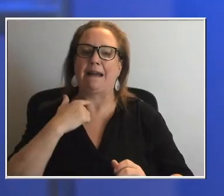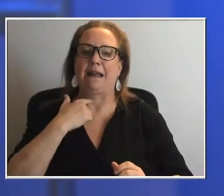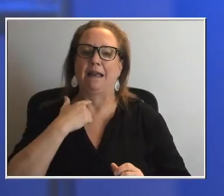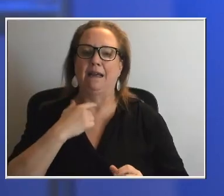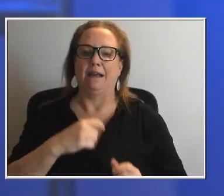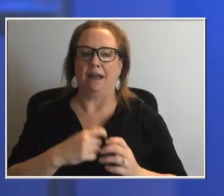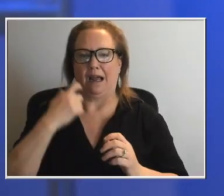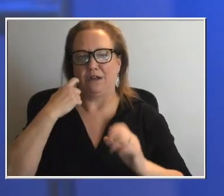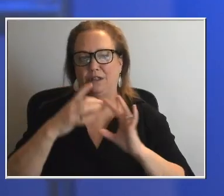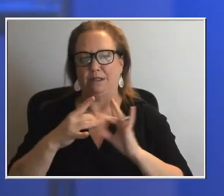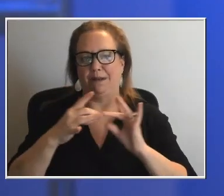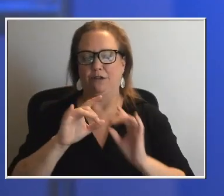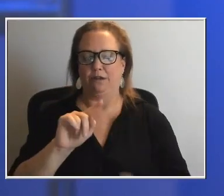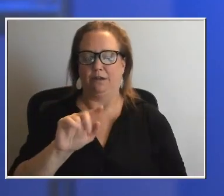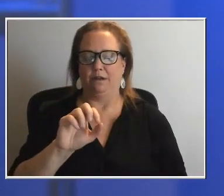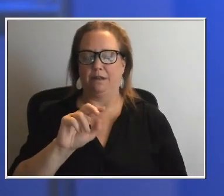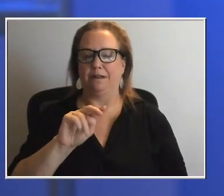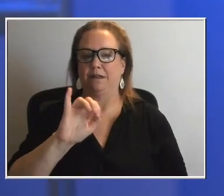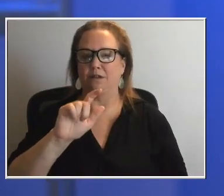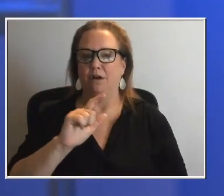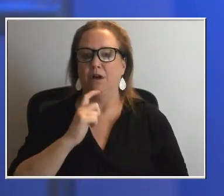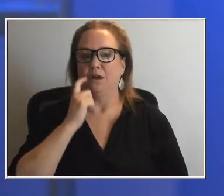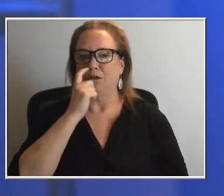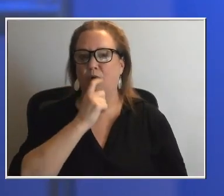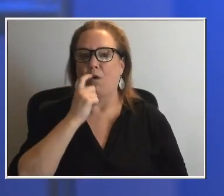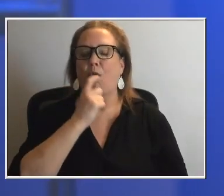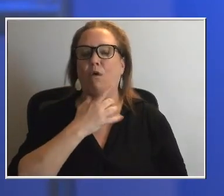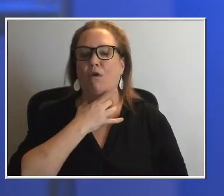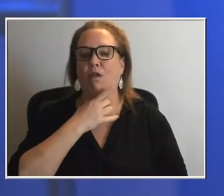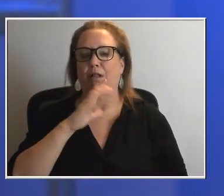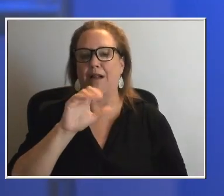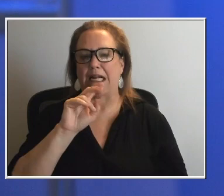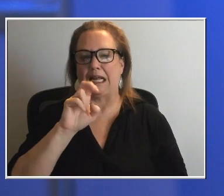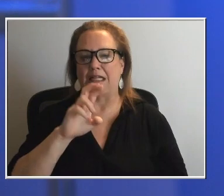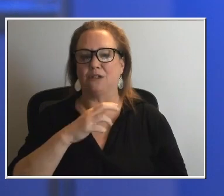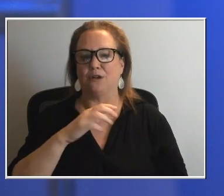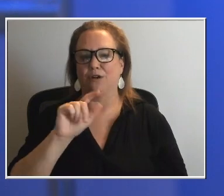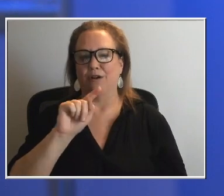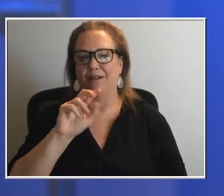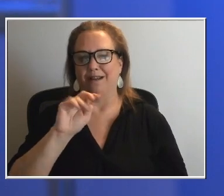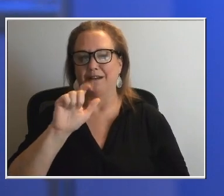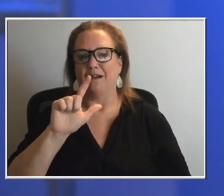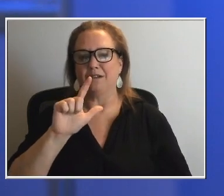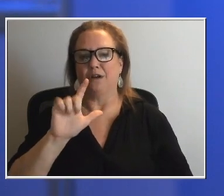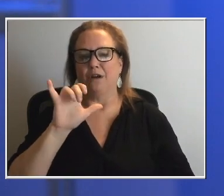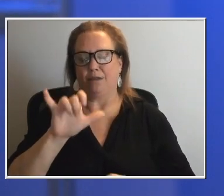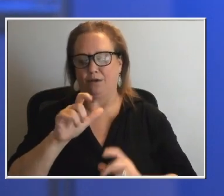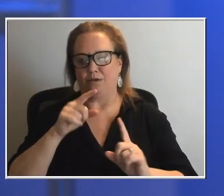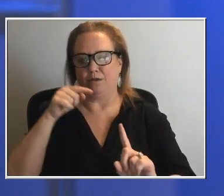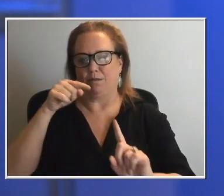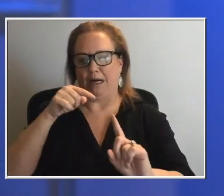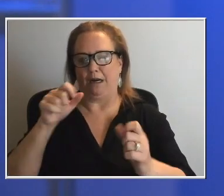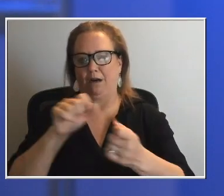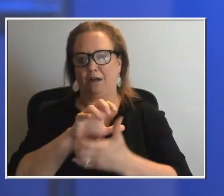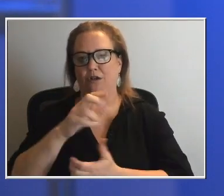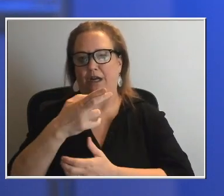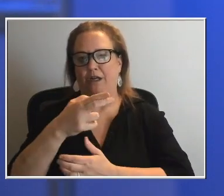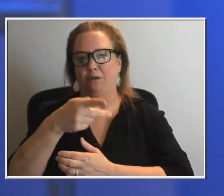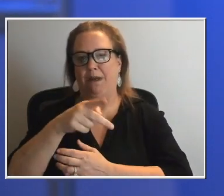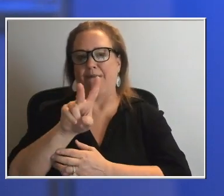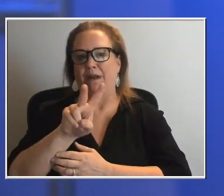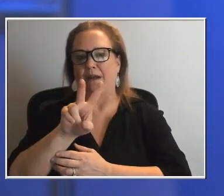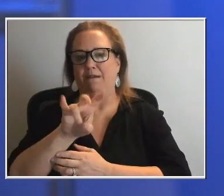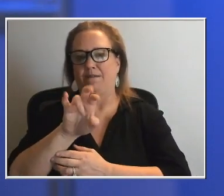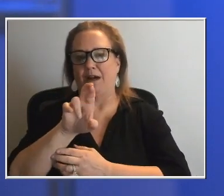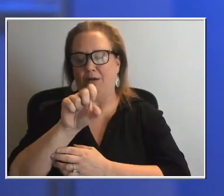mentioned the tonsil, actually. So oropharynx cancer, the tonsil in the back of the tongue, those are primarily caused by the HPV virus, and we